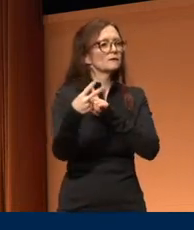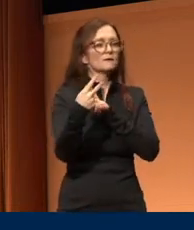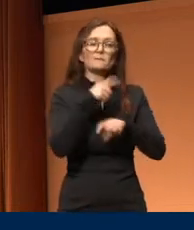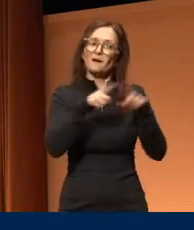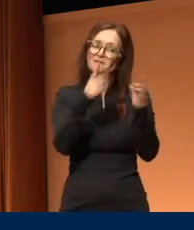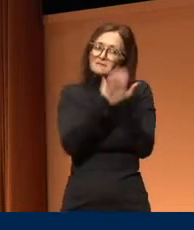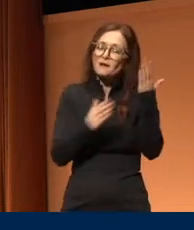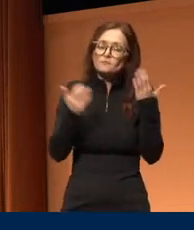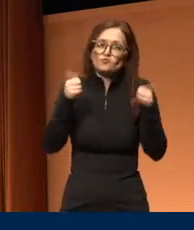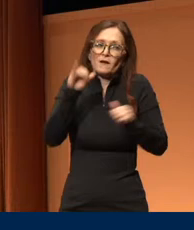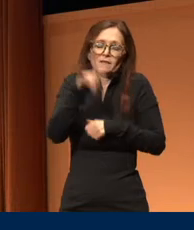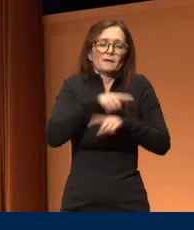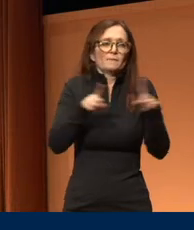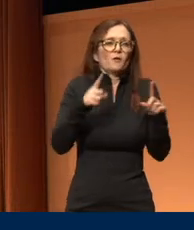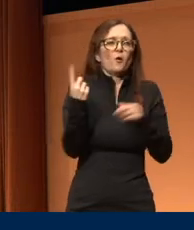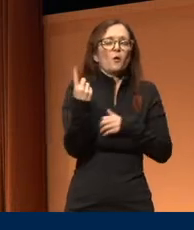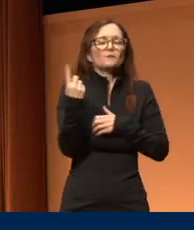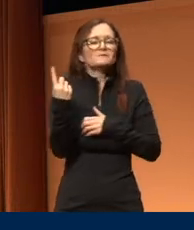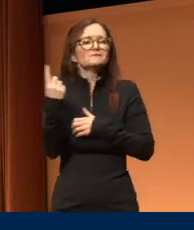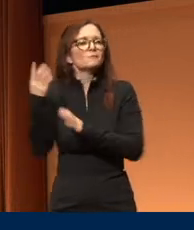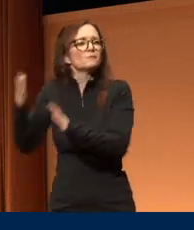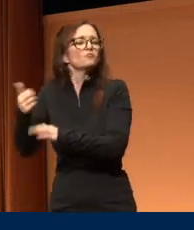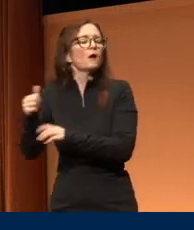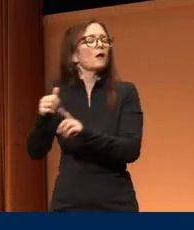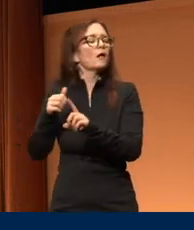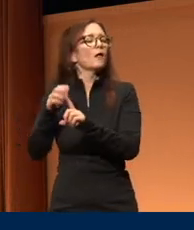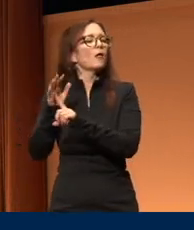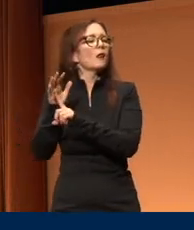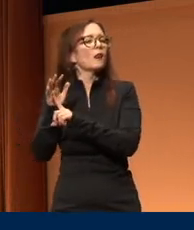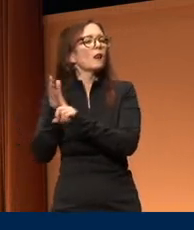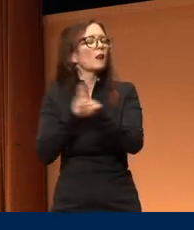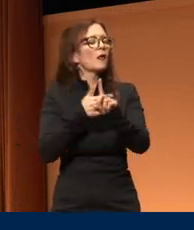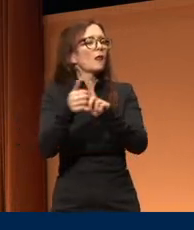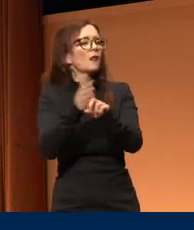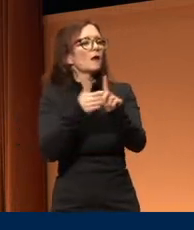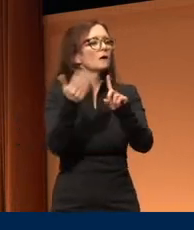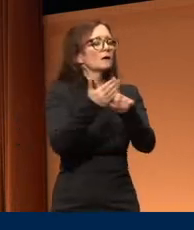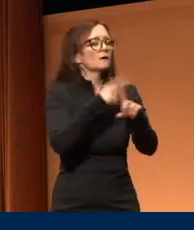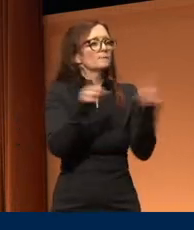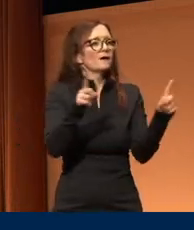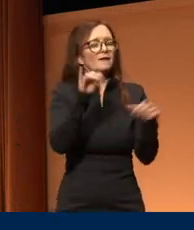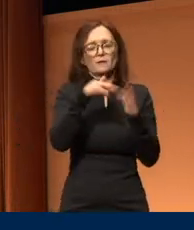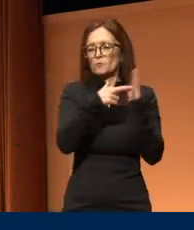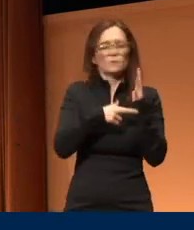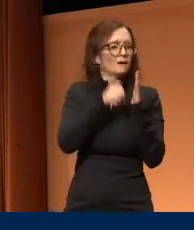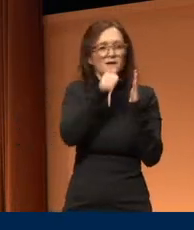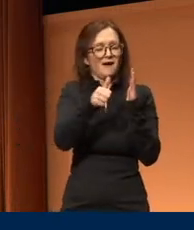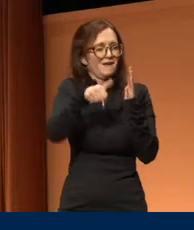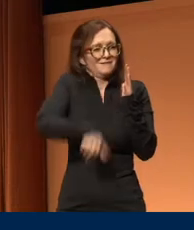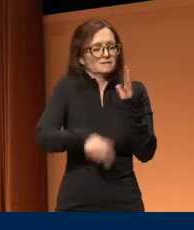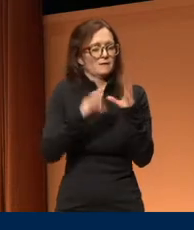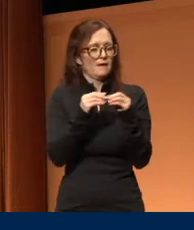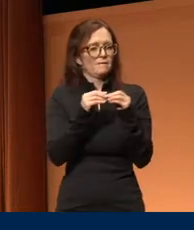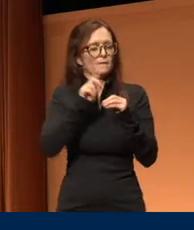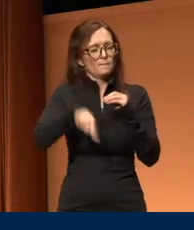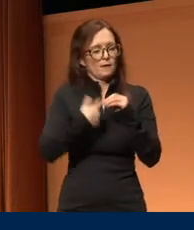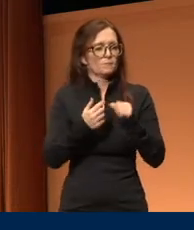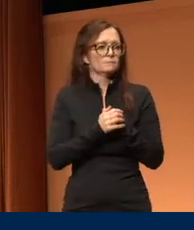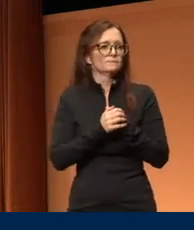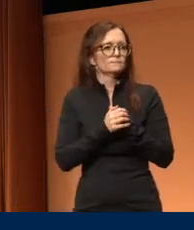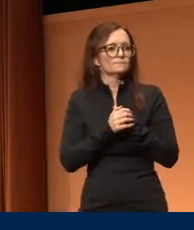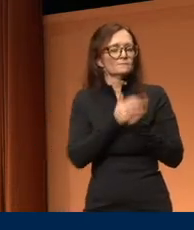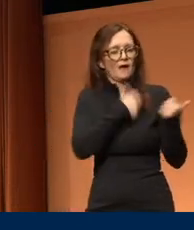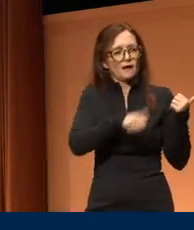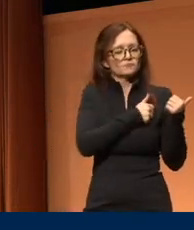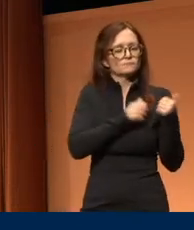that. There was always someone or a subgroup, but as a group, that's not what was the dominant